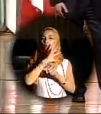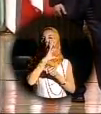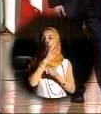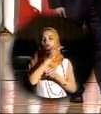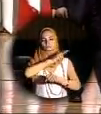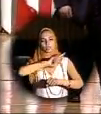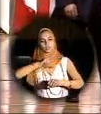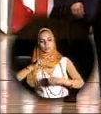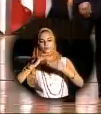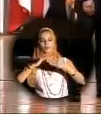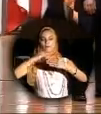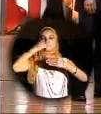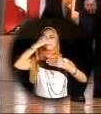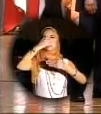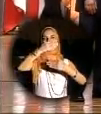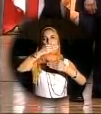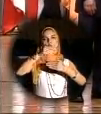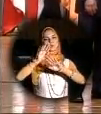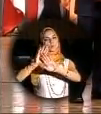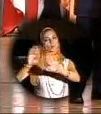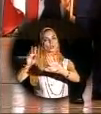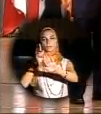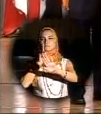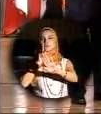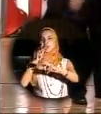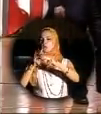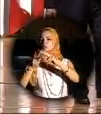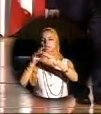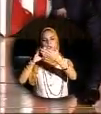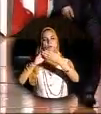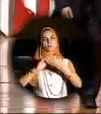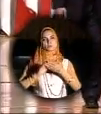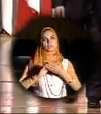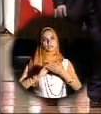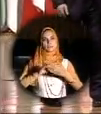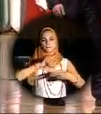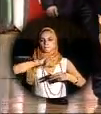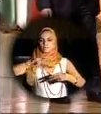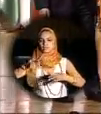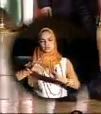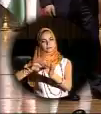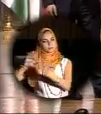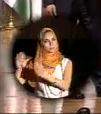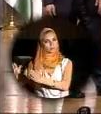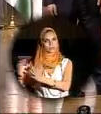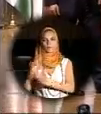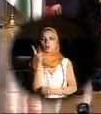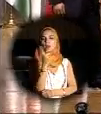accessible, unfortunately. So now we just start the film that he can